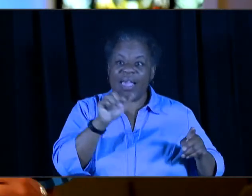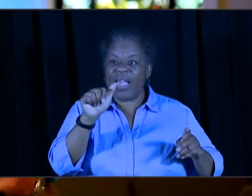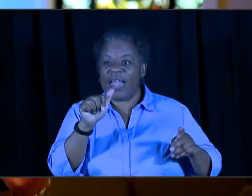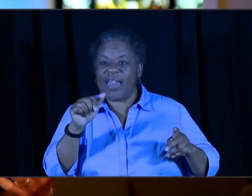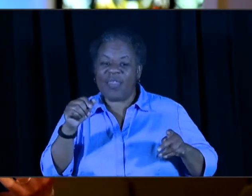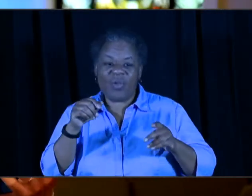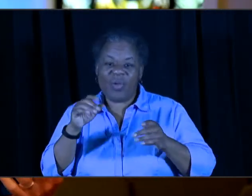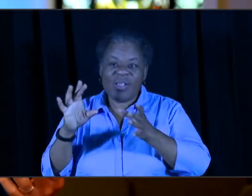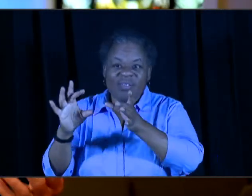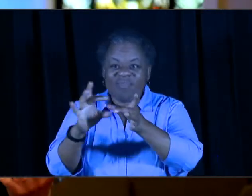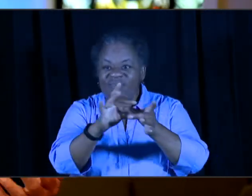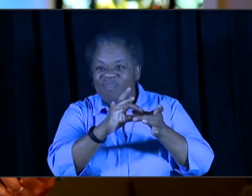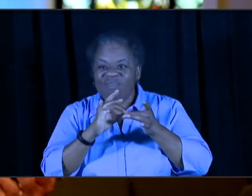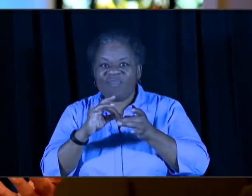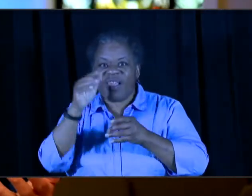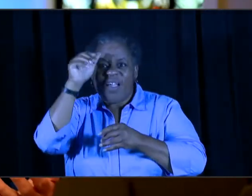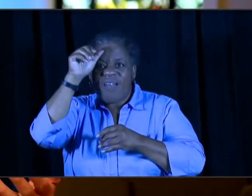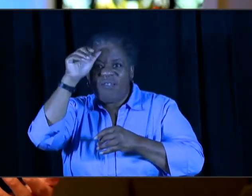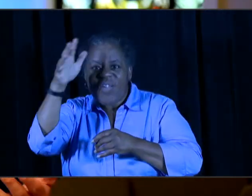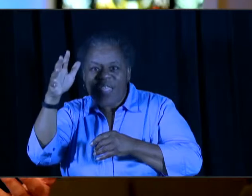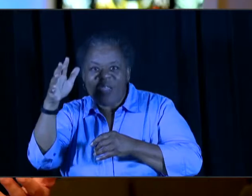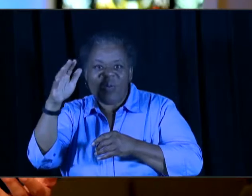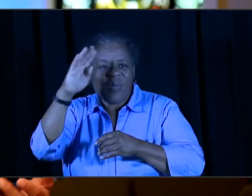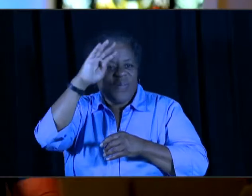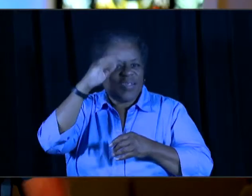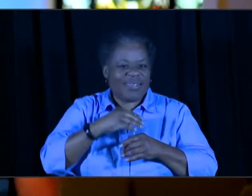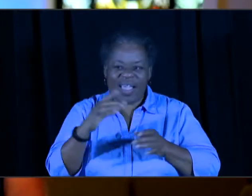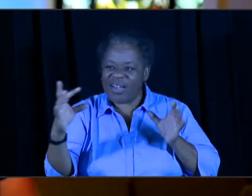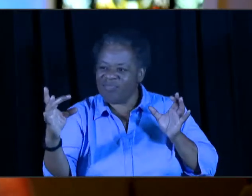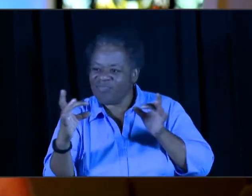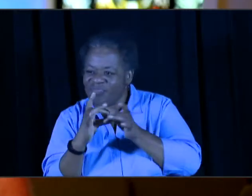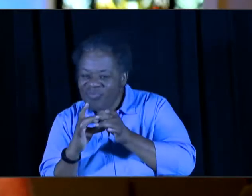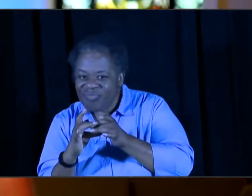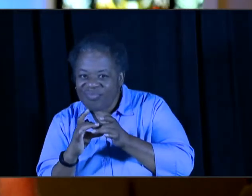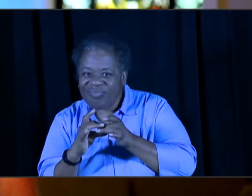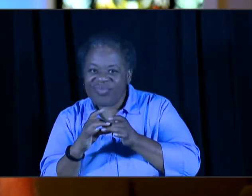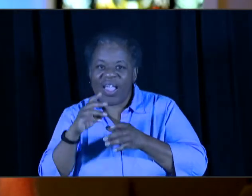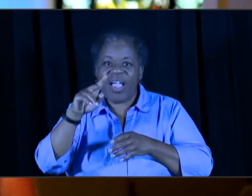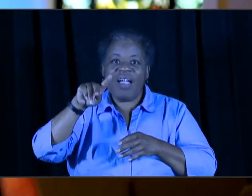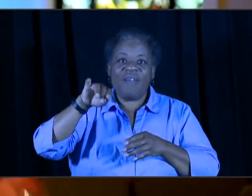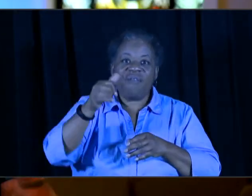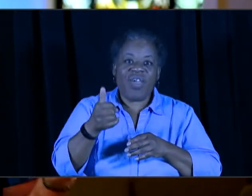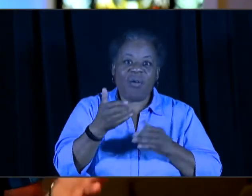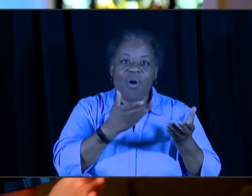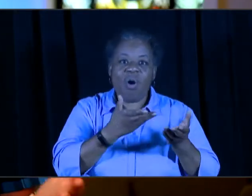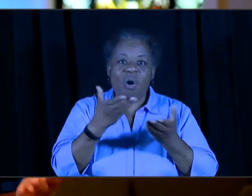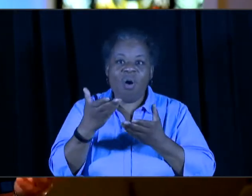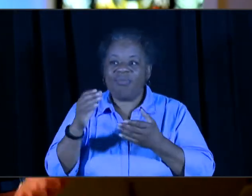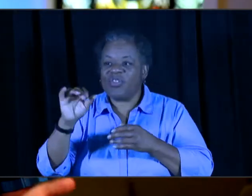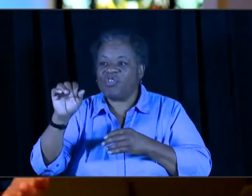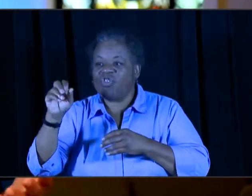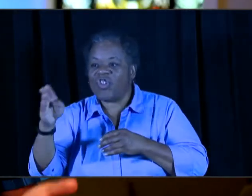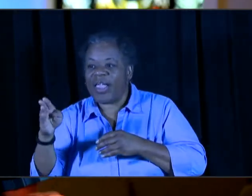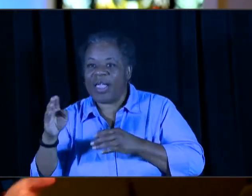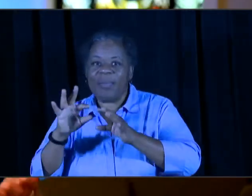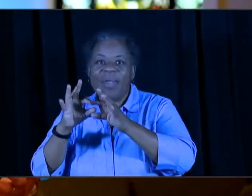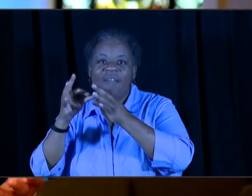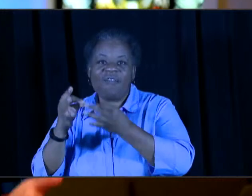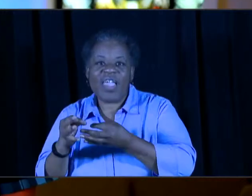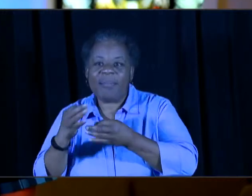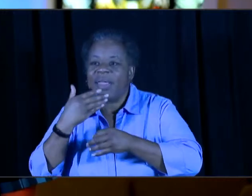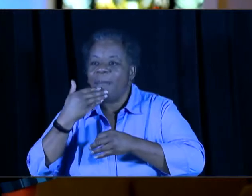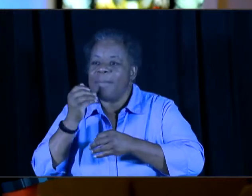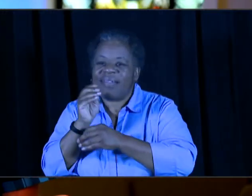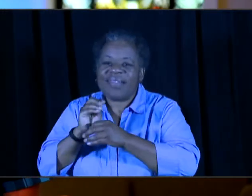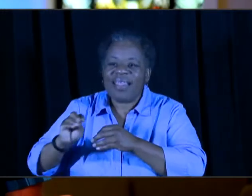reunion, this time between father and a long-lost son. Pharaoh offers Jacob and his family some of the finest grazing land